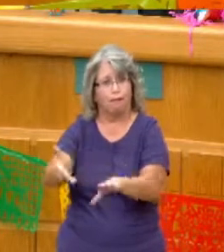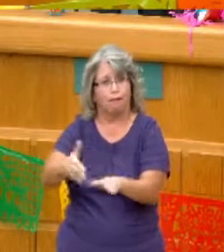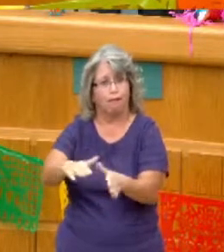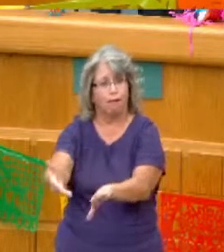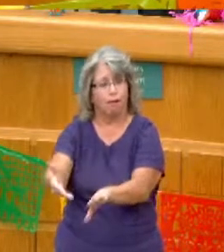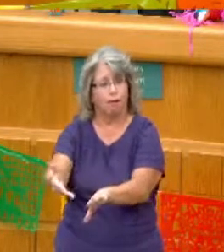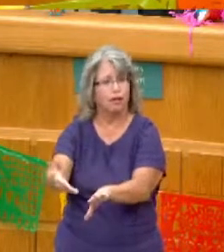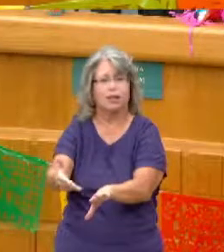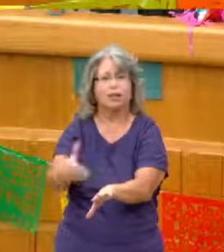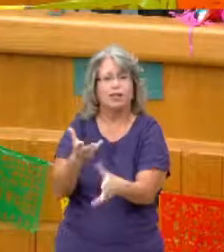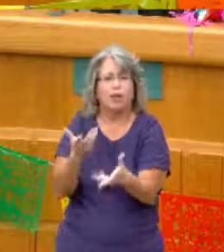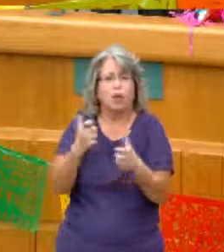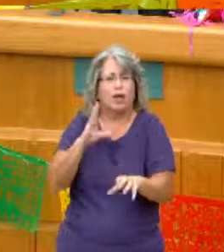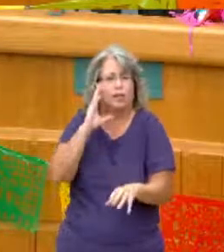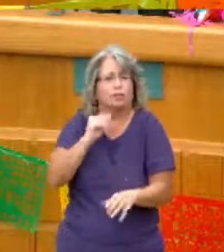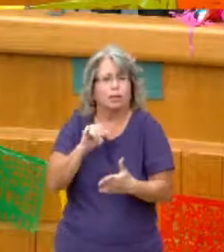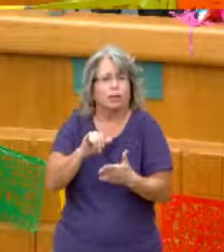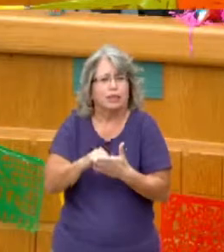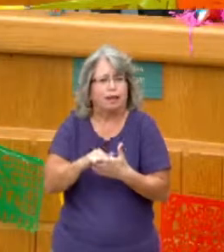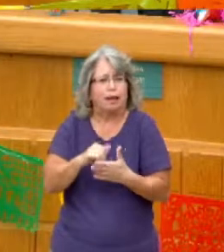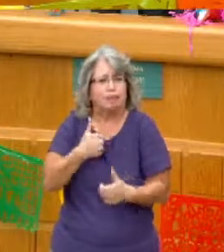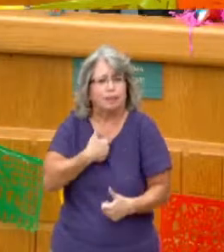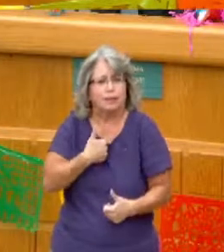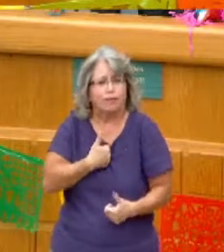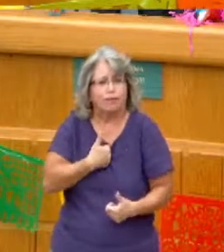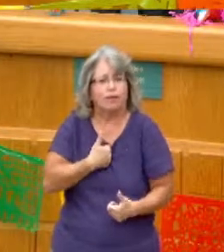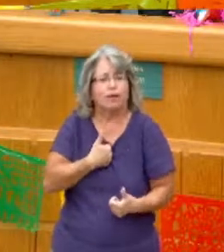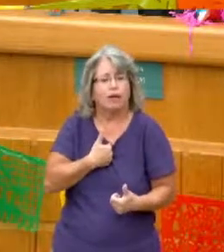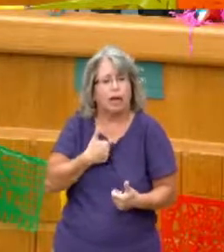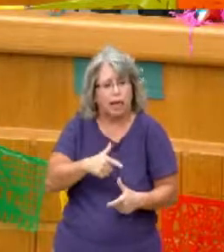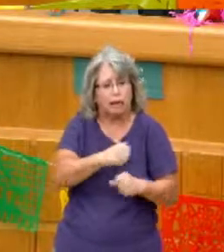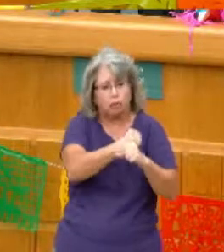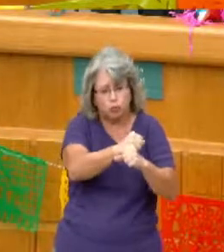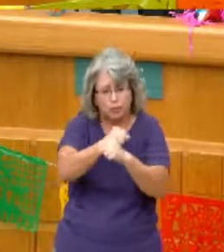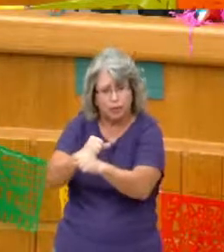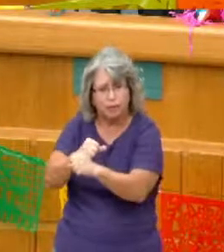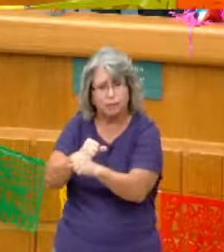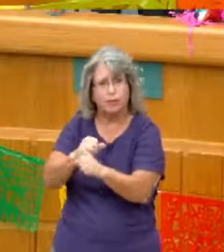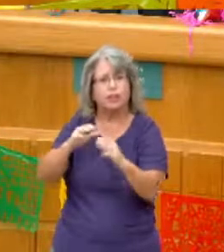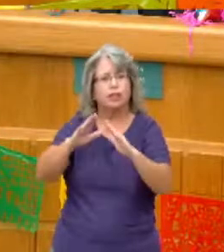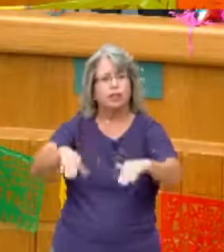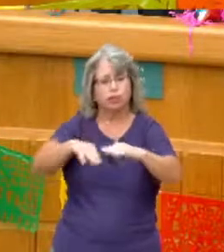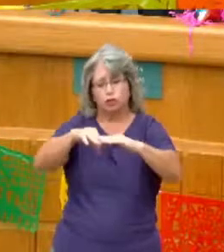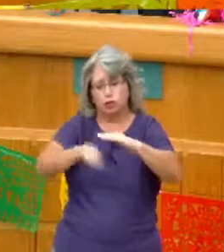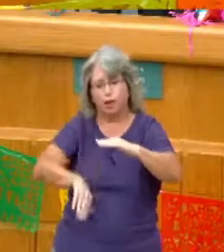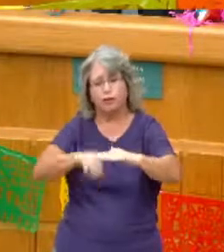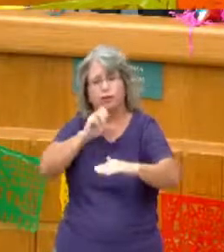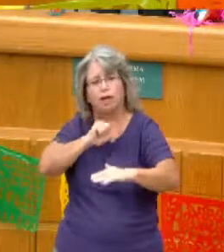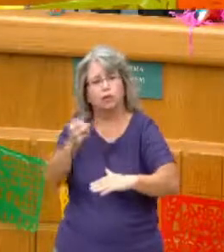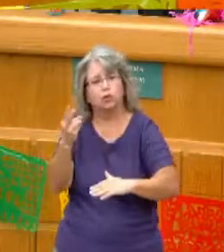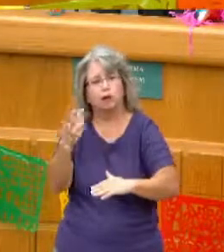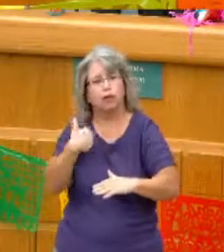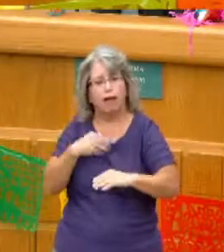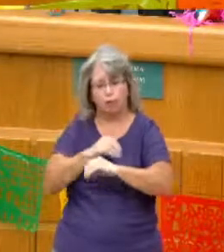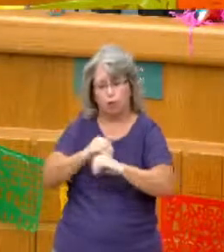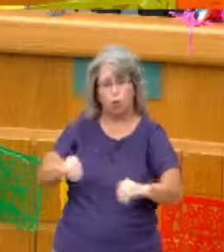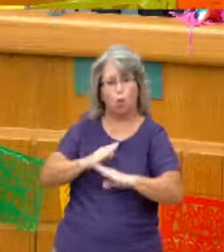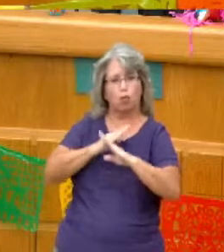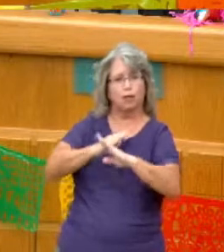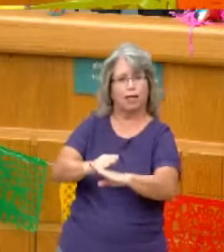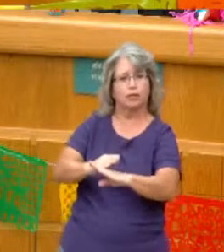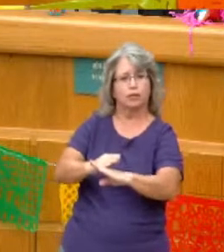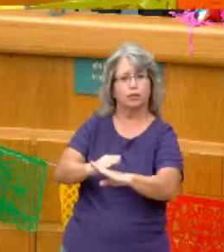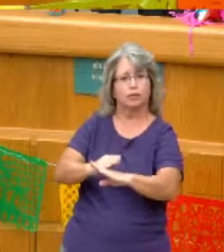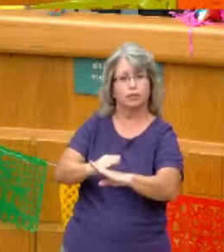them. Our children under the age of 12 have no protection from this virus, but they have all of